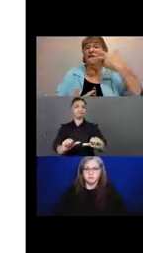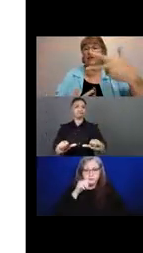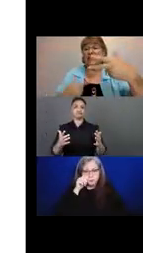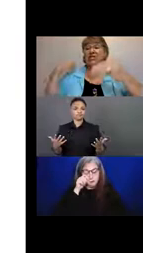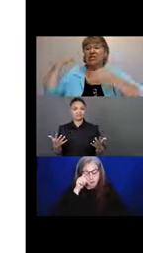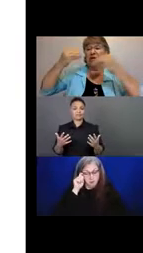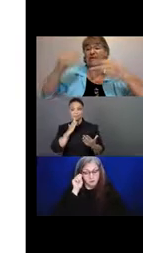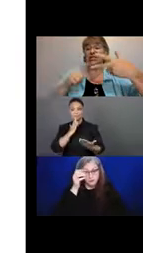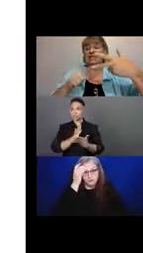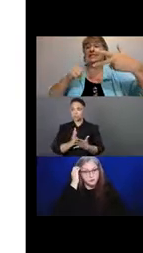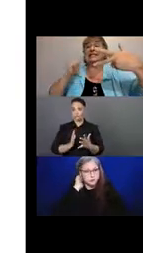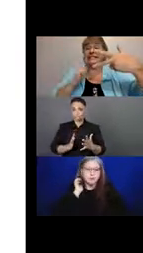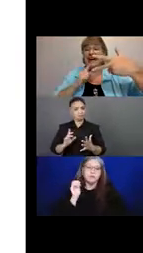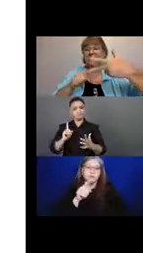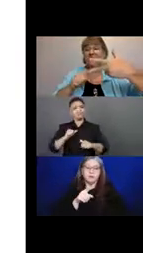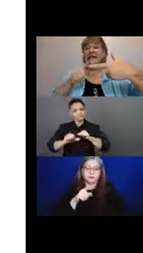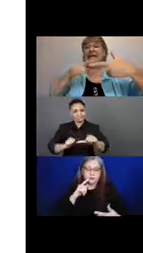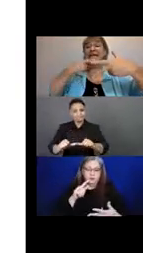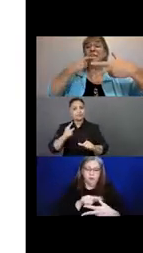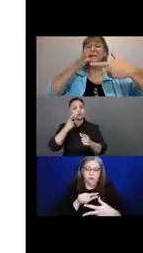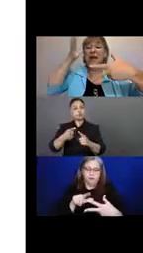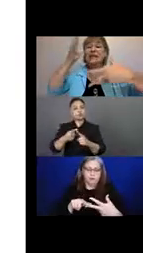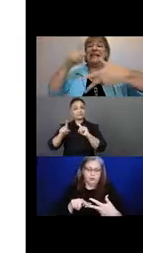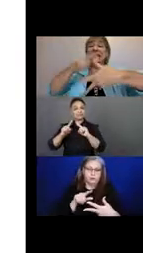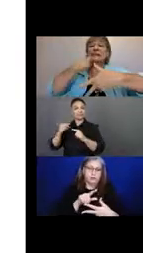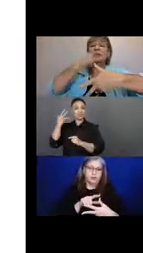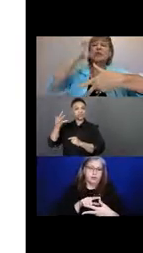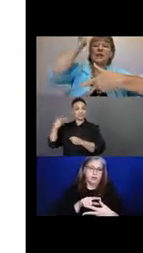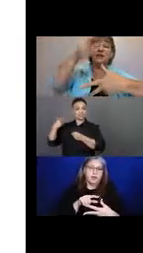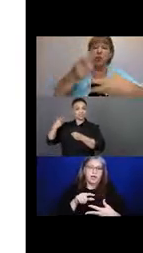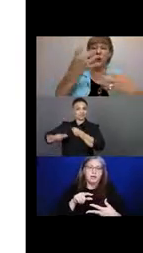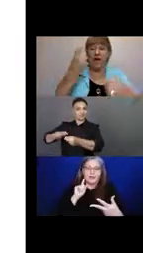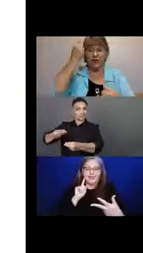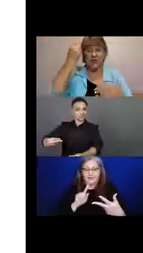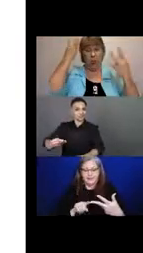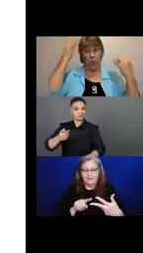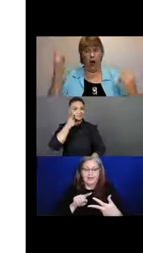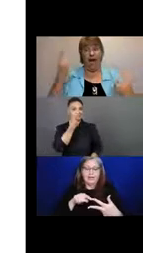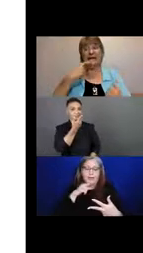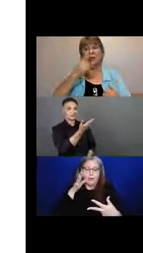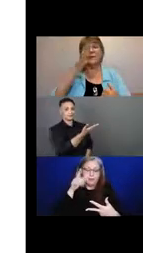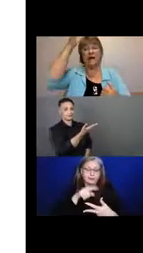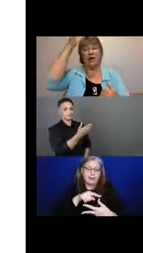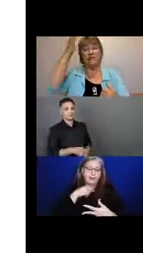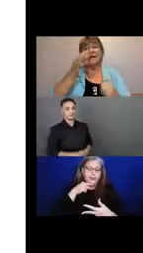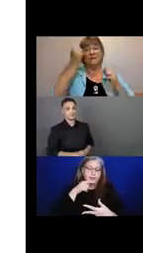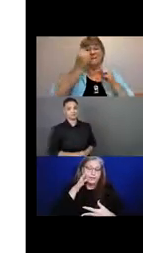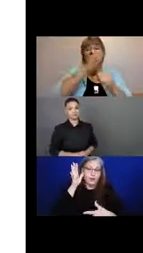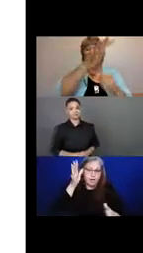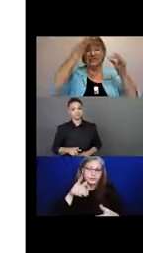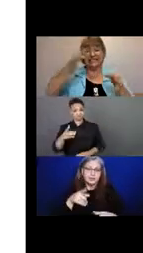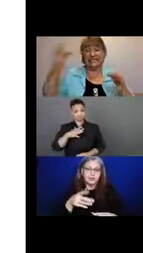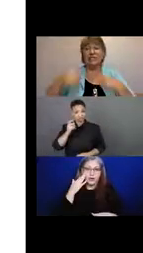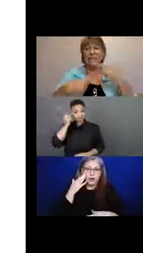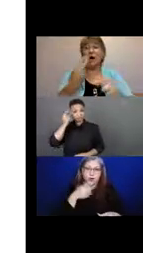shows three generations: deaf, hearing parents, and hearing grandparents. You want to understand why hearing parents made